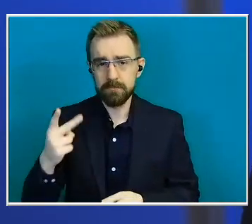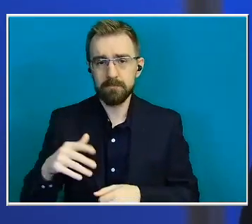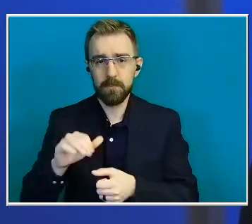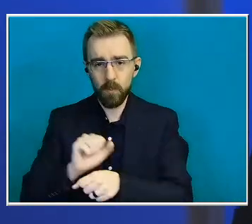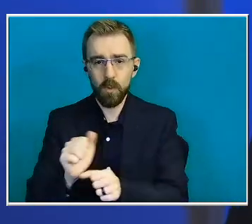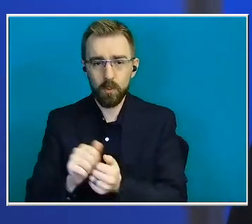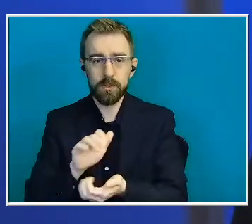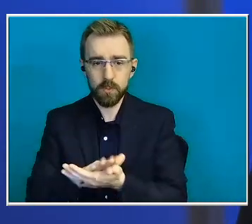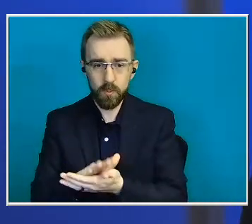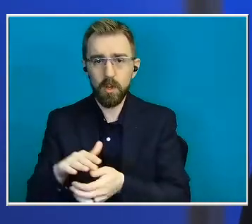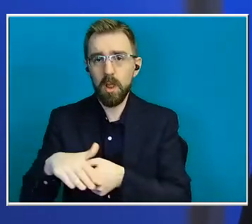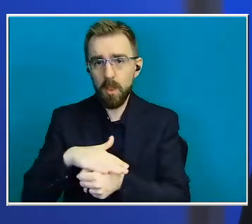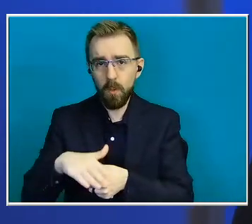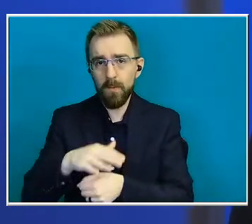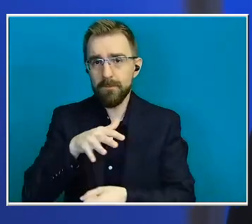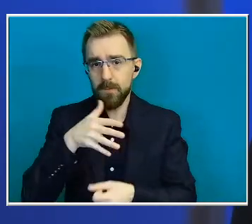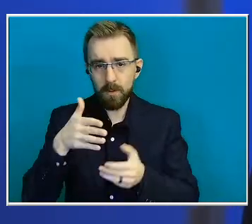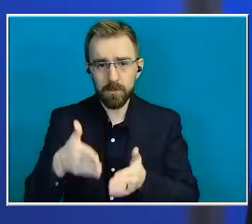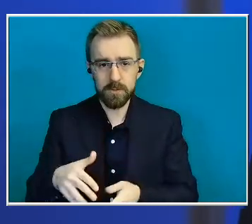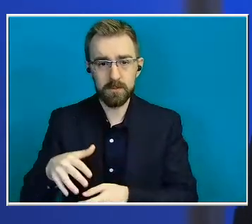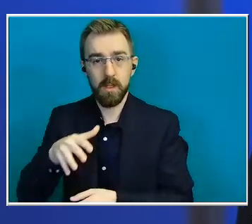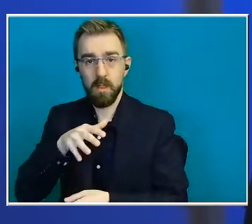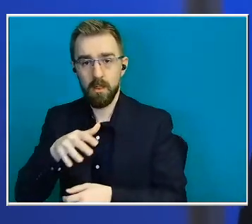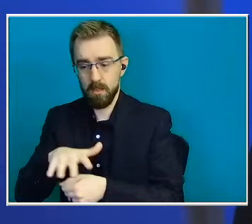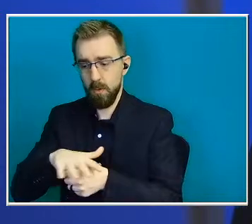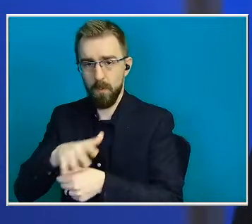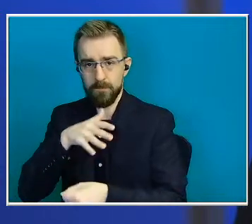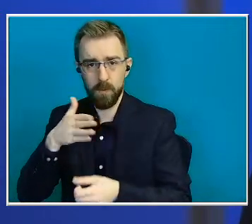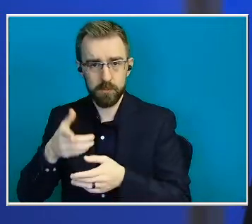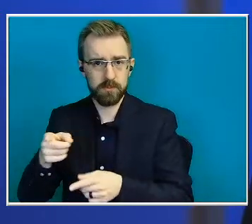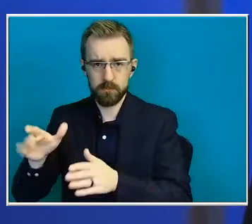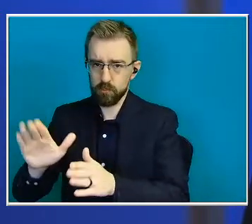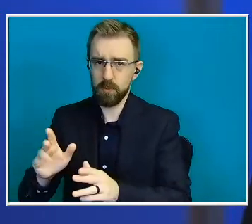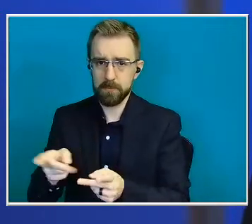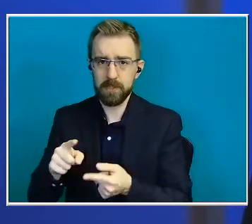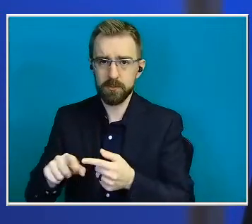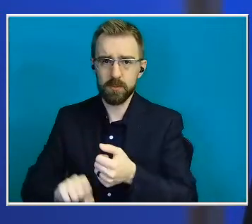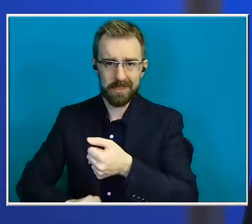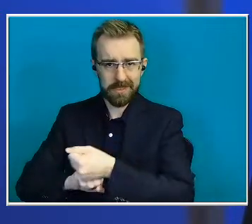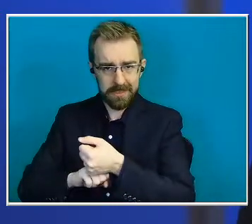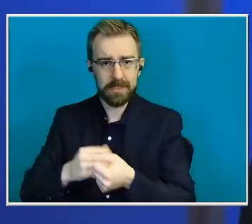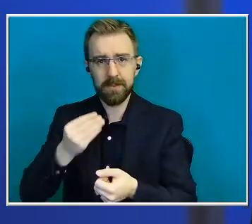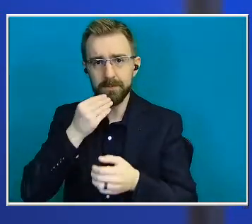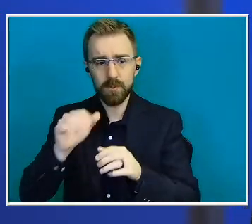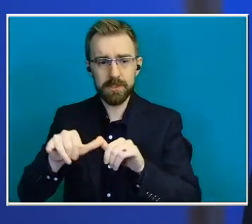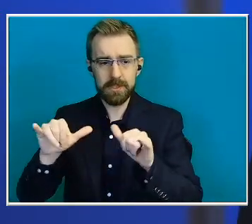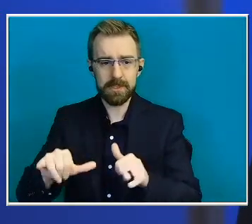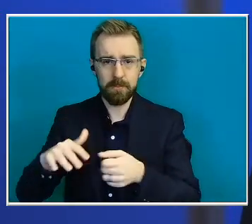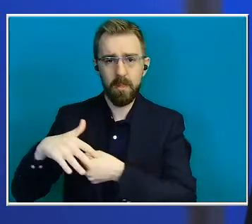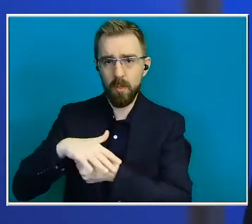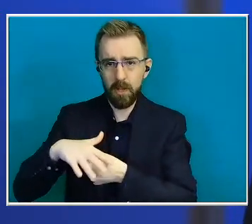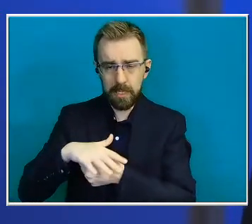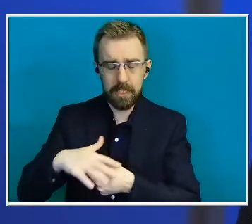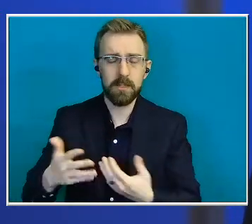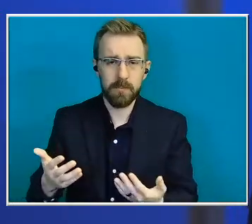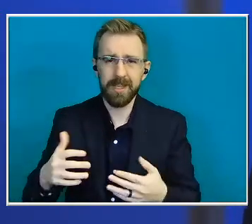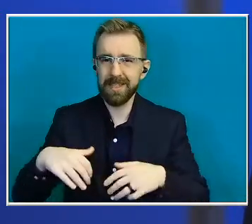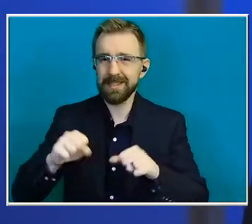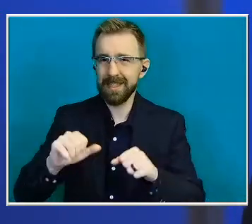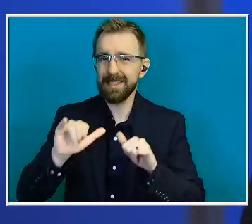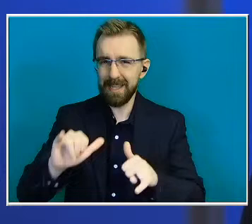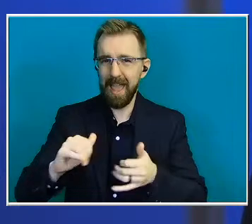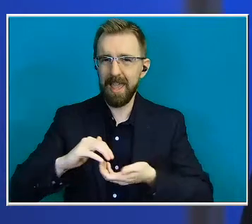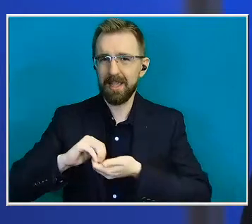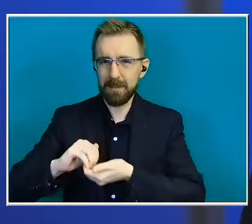farmers is a really great place to bolster that, the food system locally. But it does take that collaboration of all these